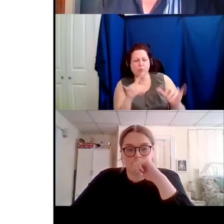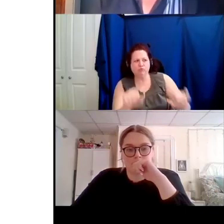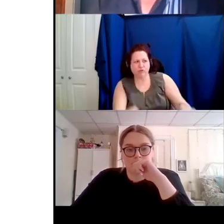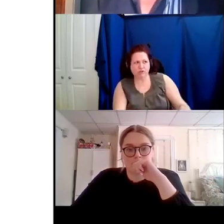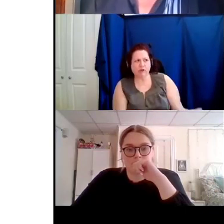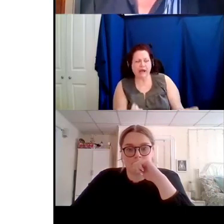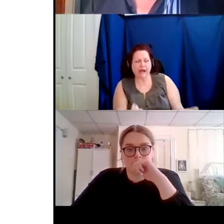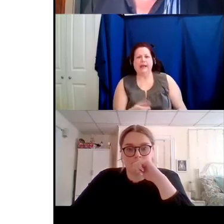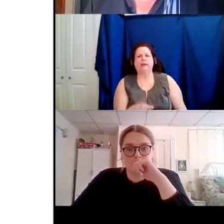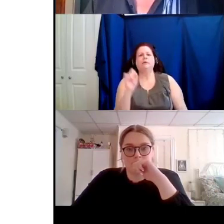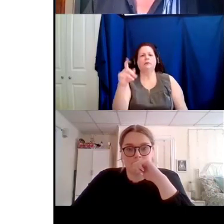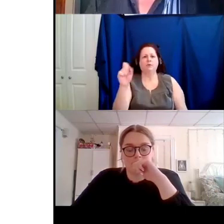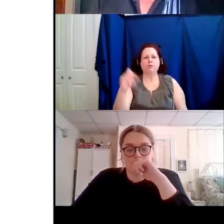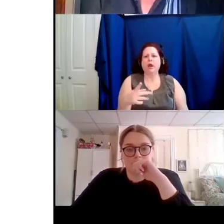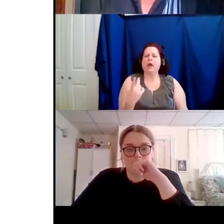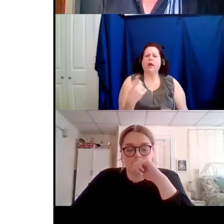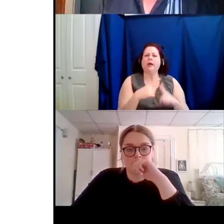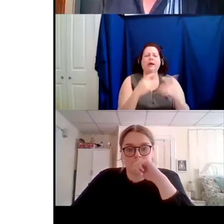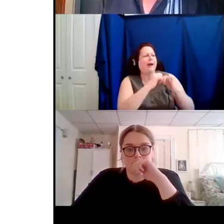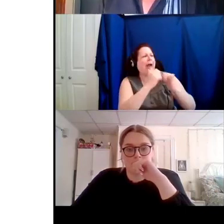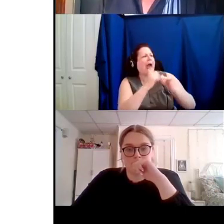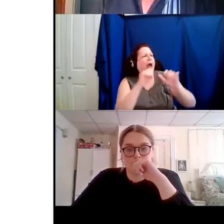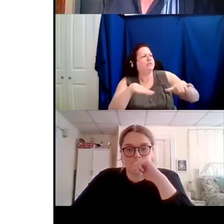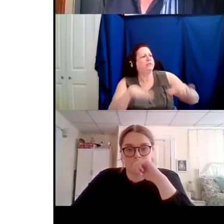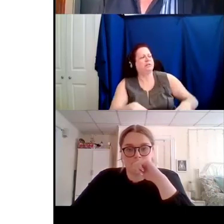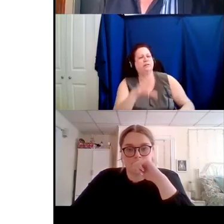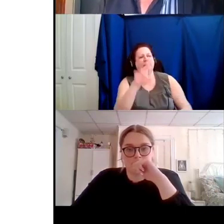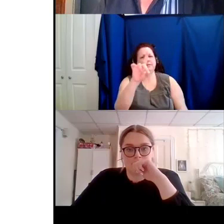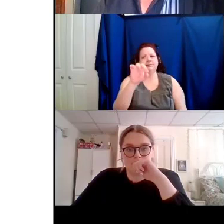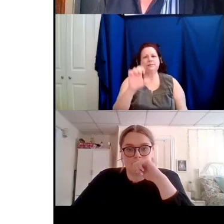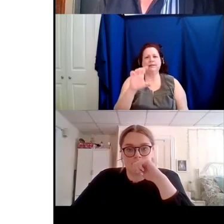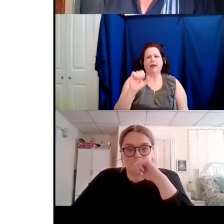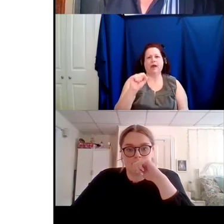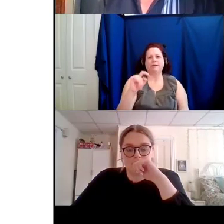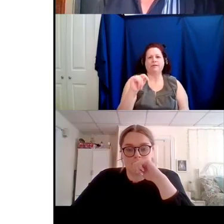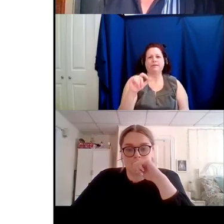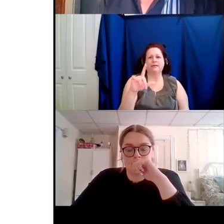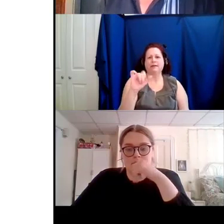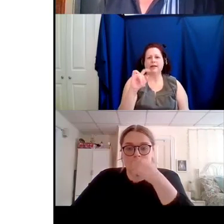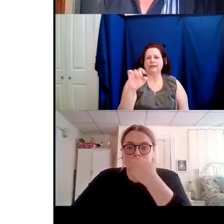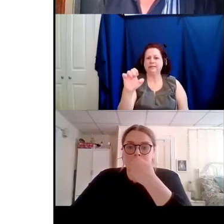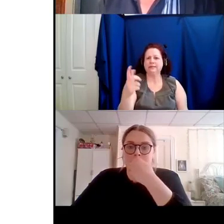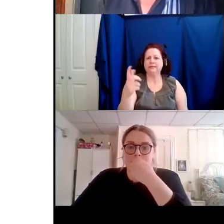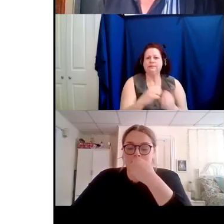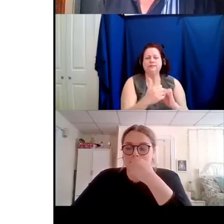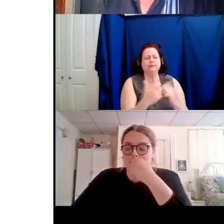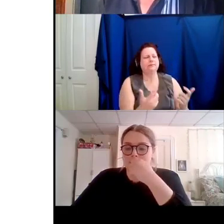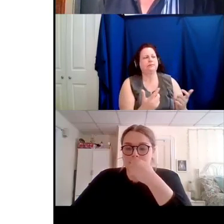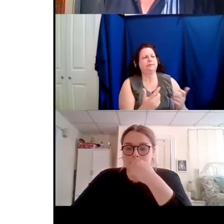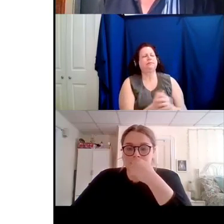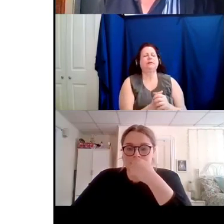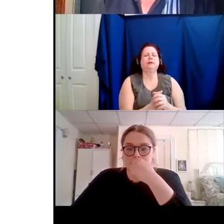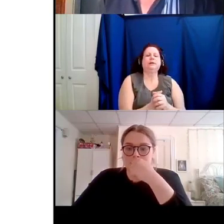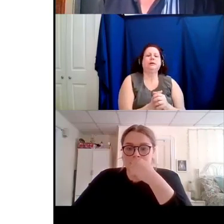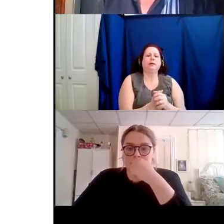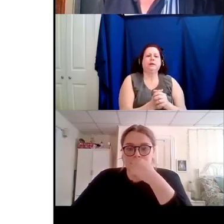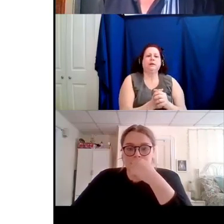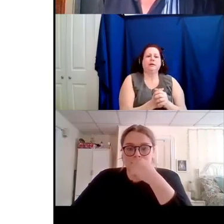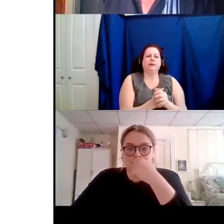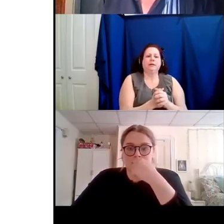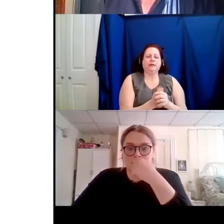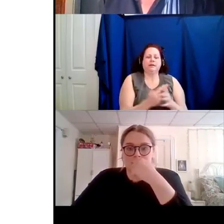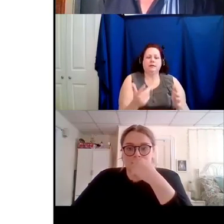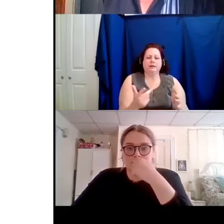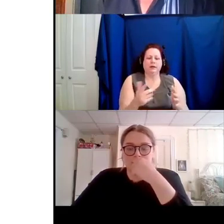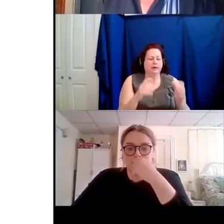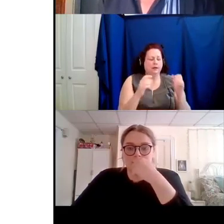what steps were taken to de-escalate. And we're going to talk about de-escalation. And then more times than I'd like to